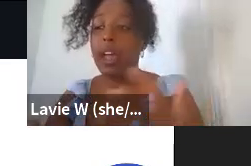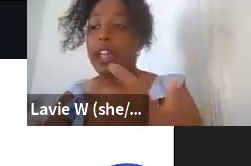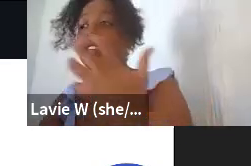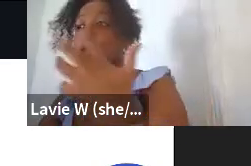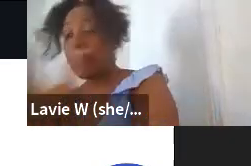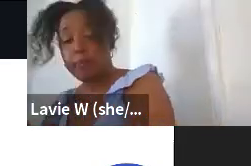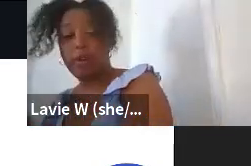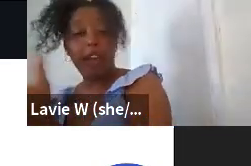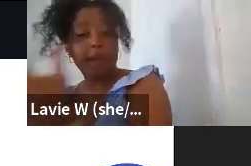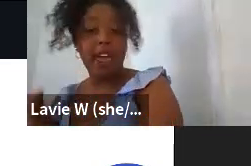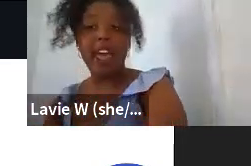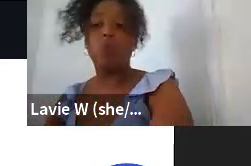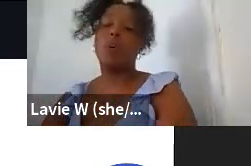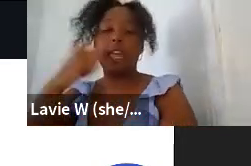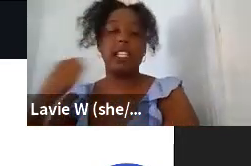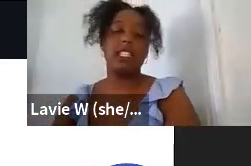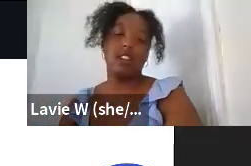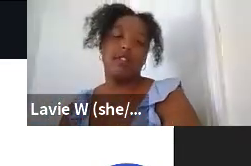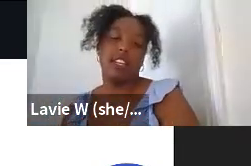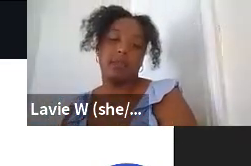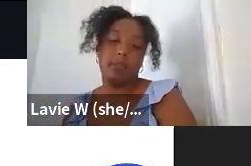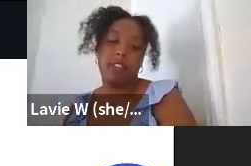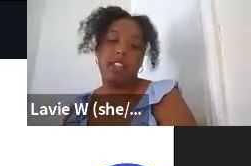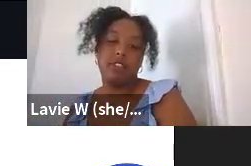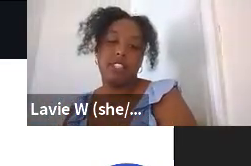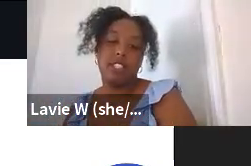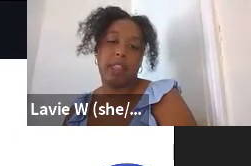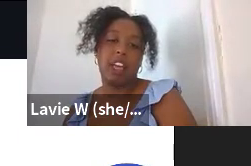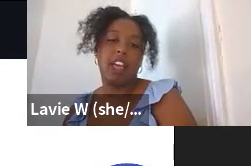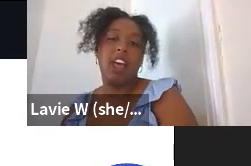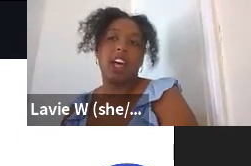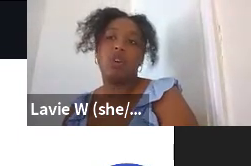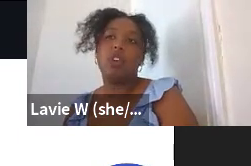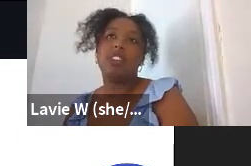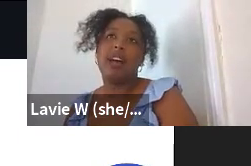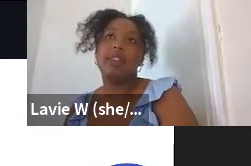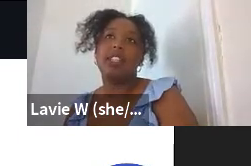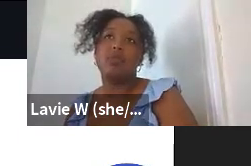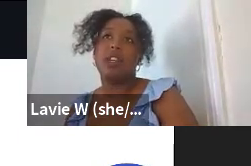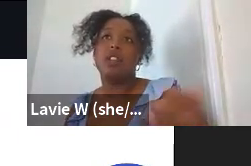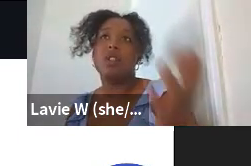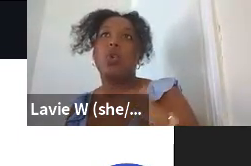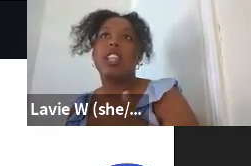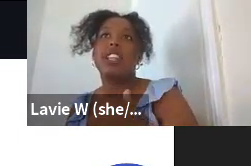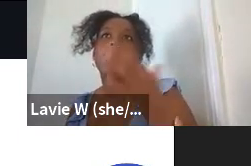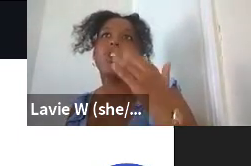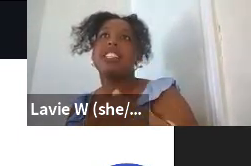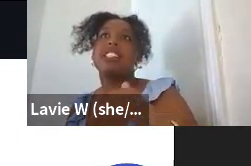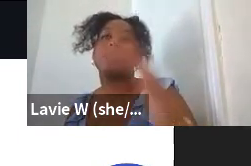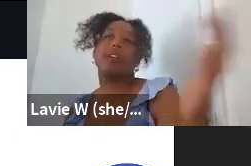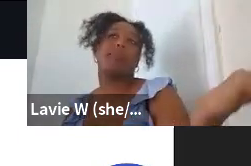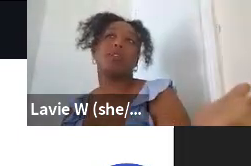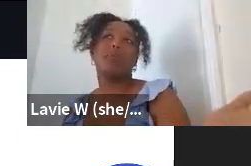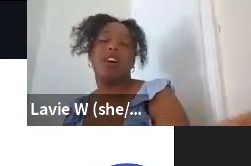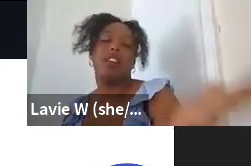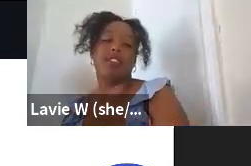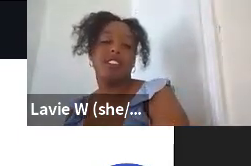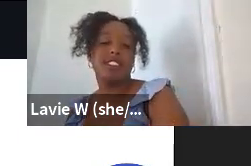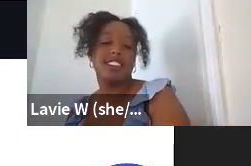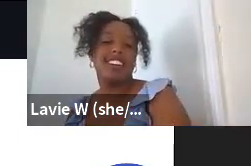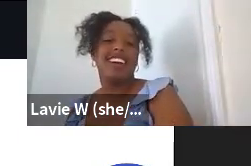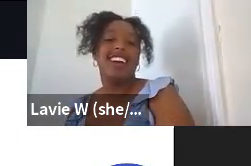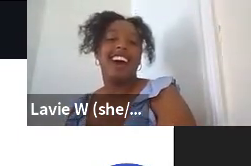came about because white people, white men, were painting their faces black. And so what does that mean to quickly or easily be able to put